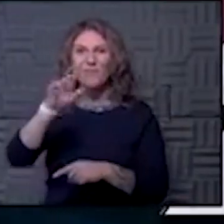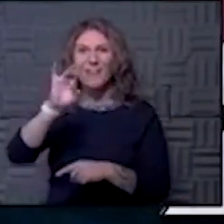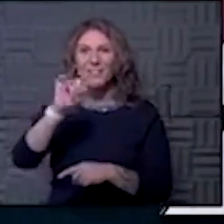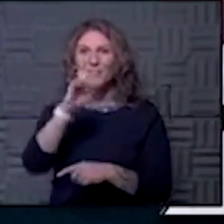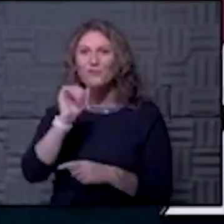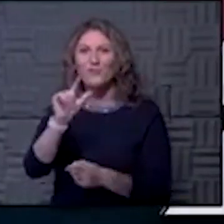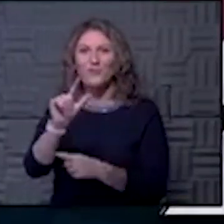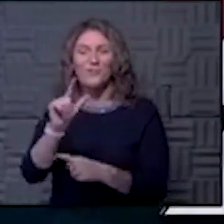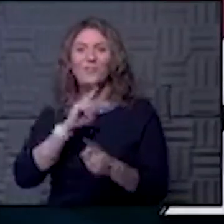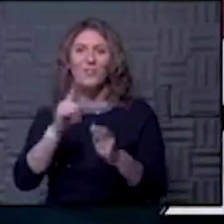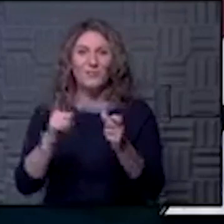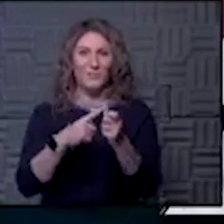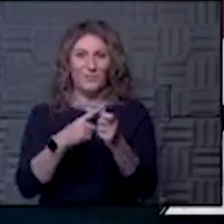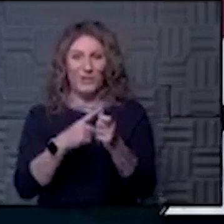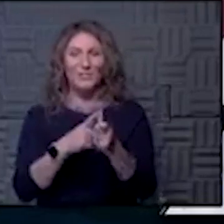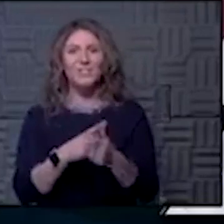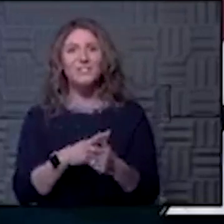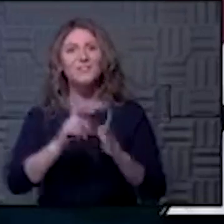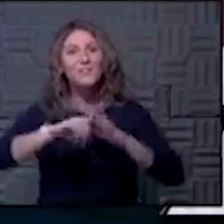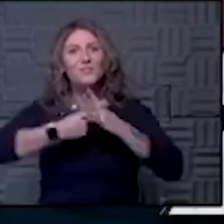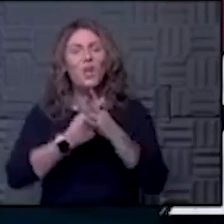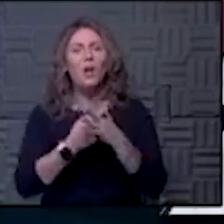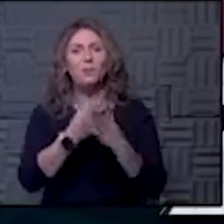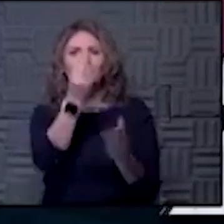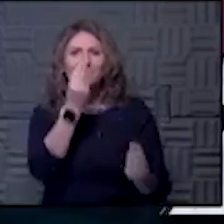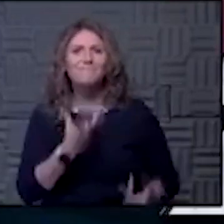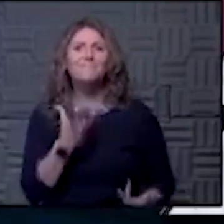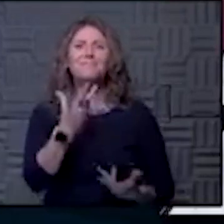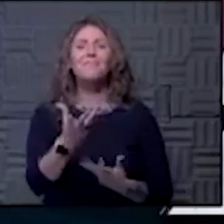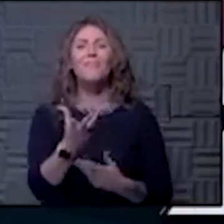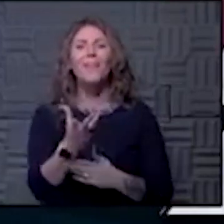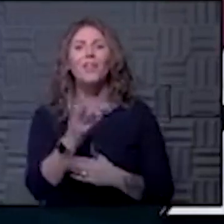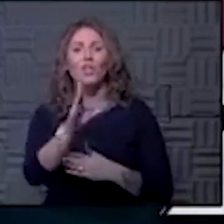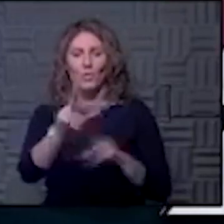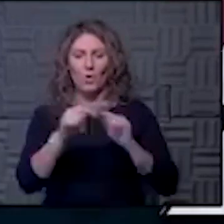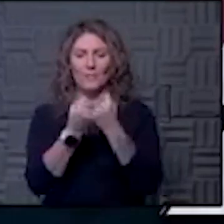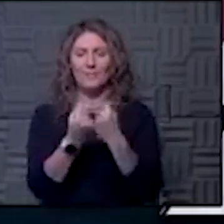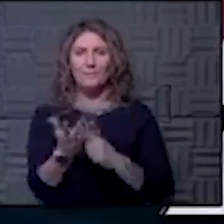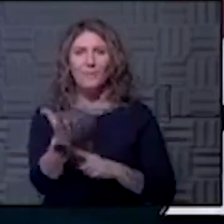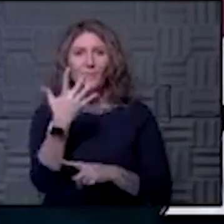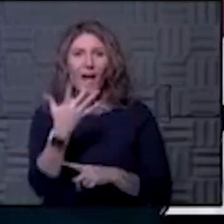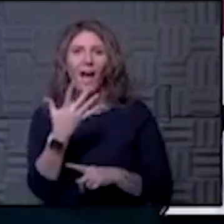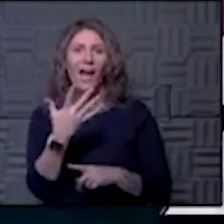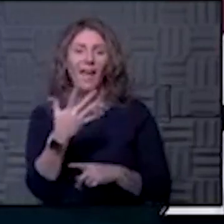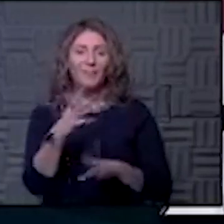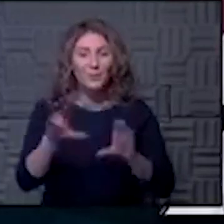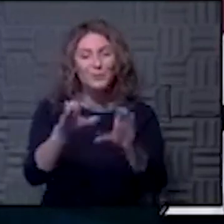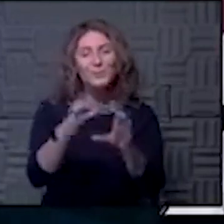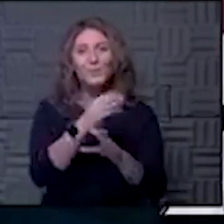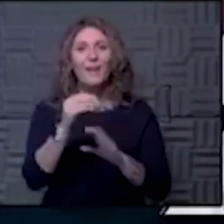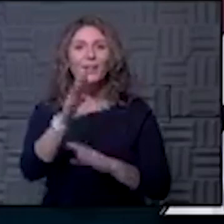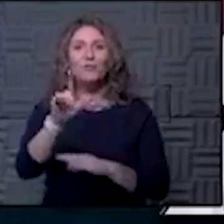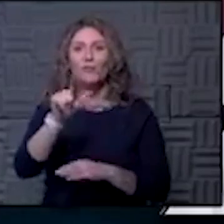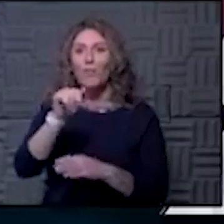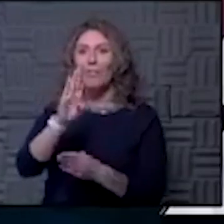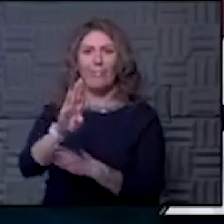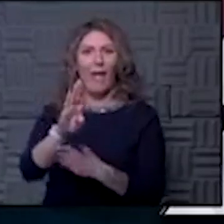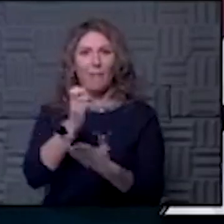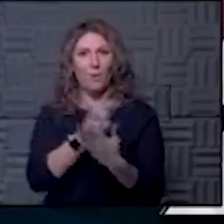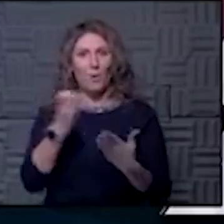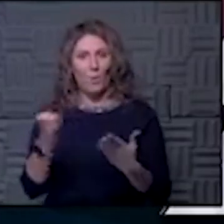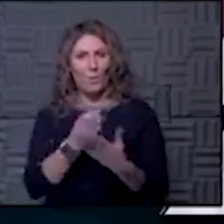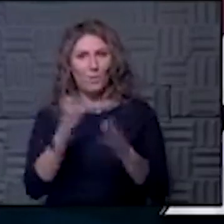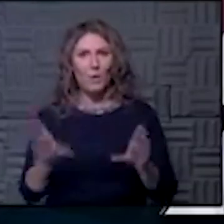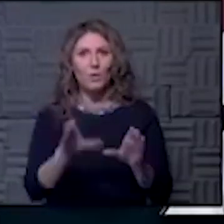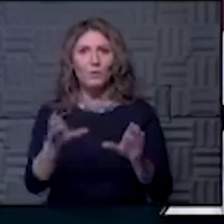guess we're going to start first with you. Tell us a little bit about how your team of 5 are holding up, and how's your lab equipment holding up? I